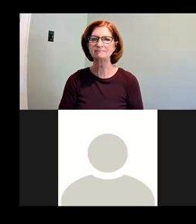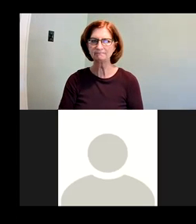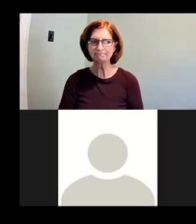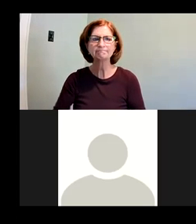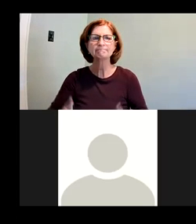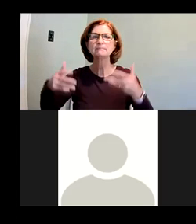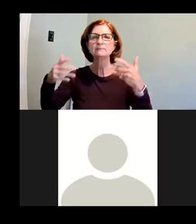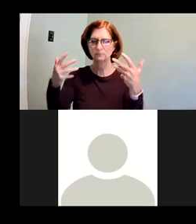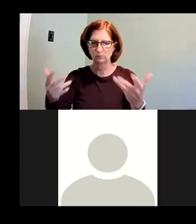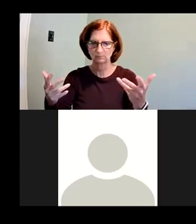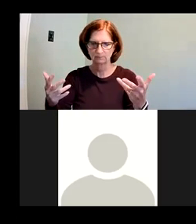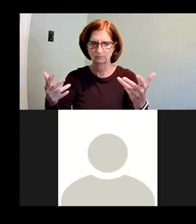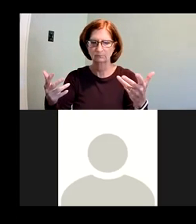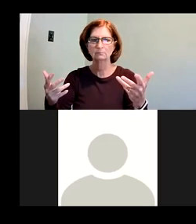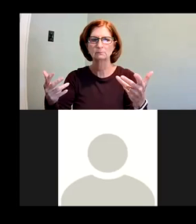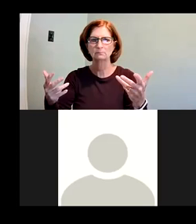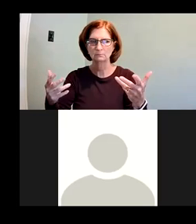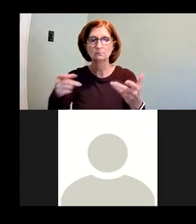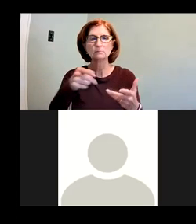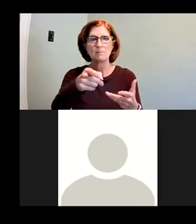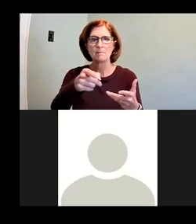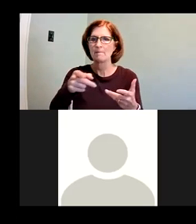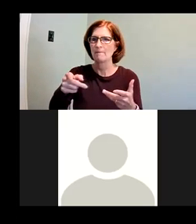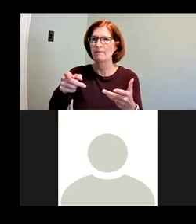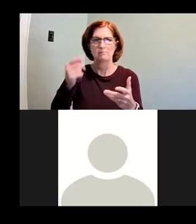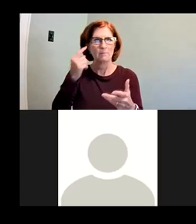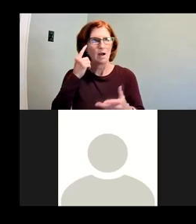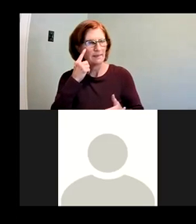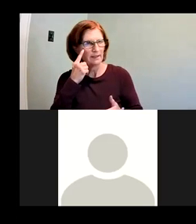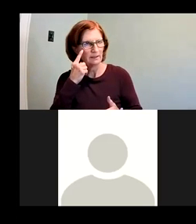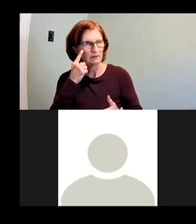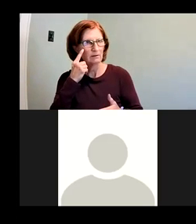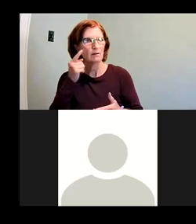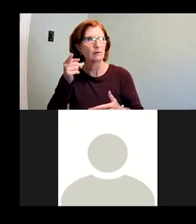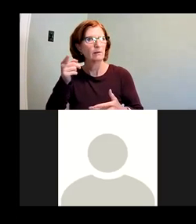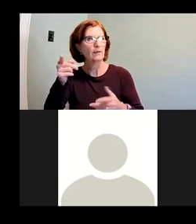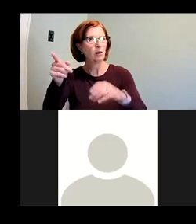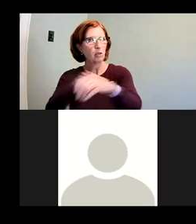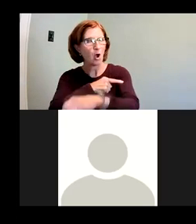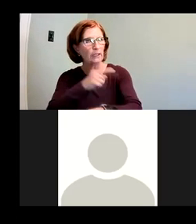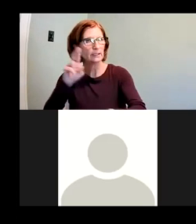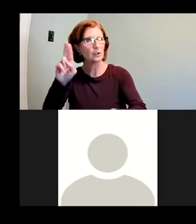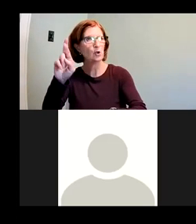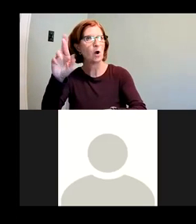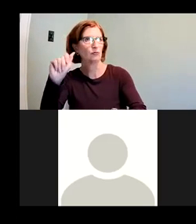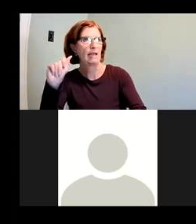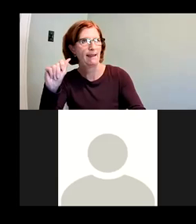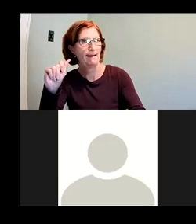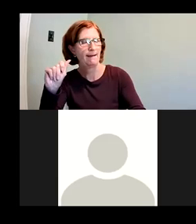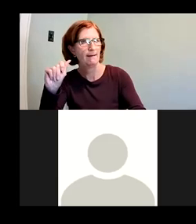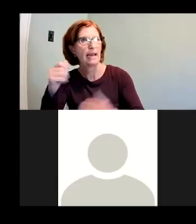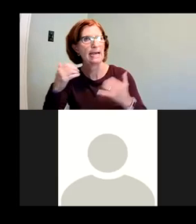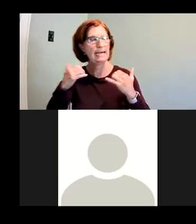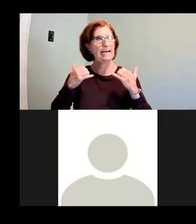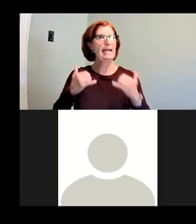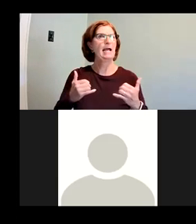Well, I think after potentially setting some records for the longest URA board meetings on record, we might now set a record for the shortest URA